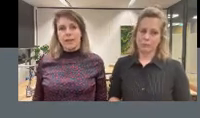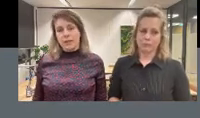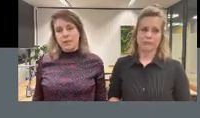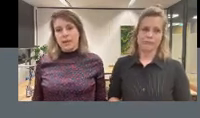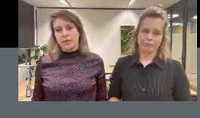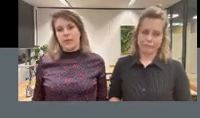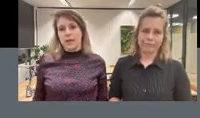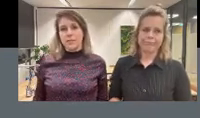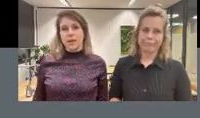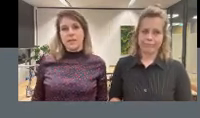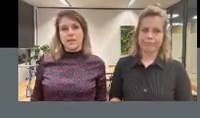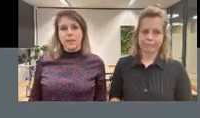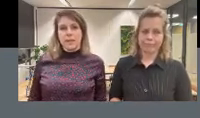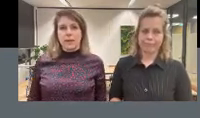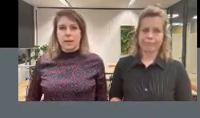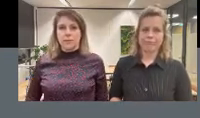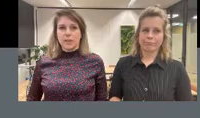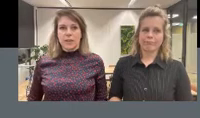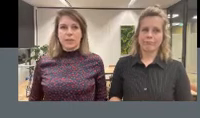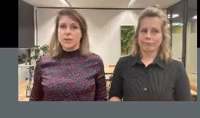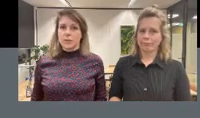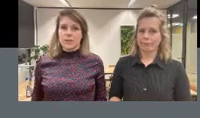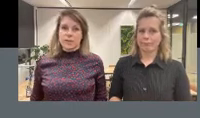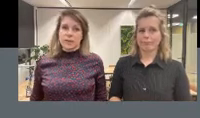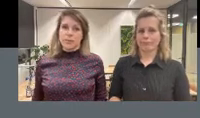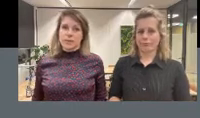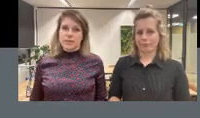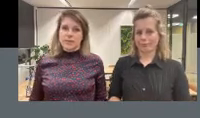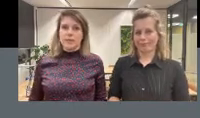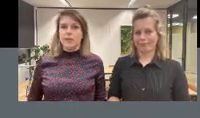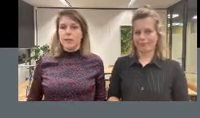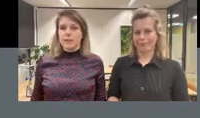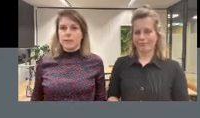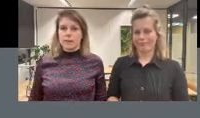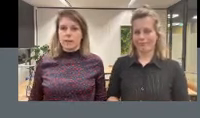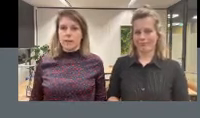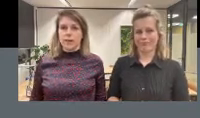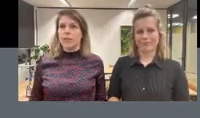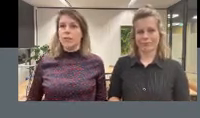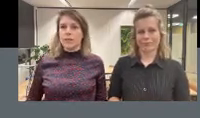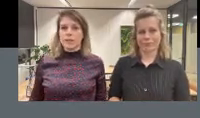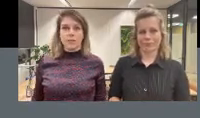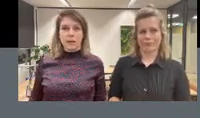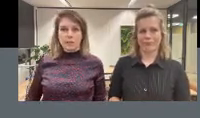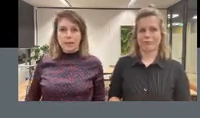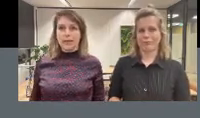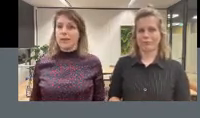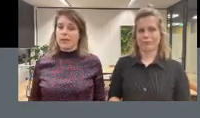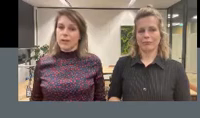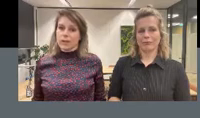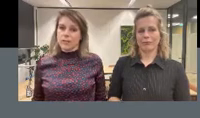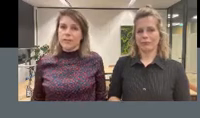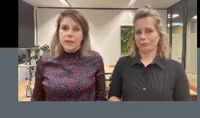means flashbacks or nightmares. Cluster 2 is a persistent avoidance of